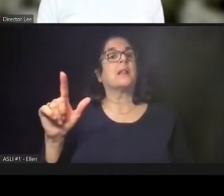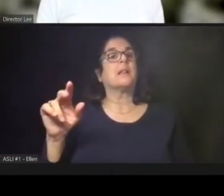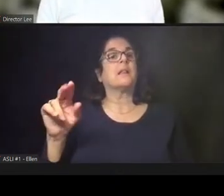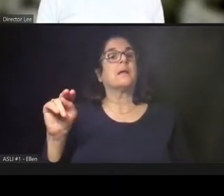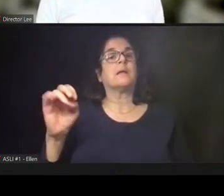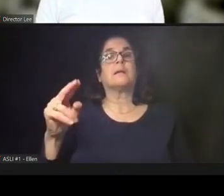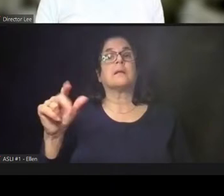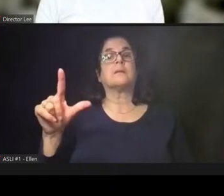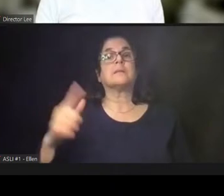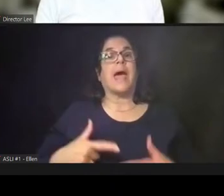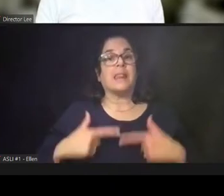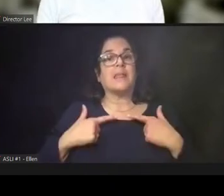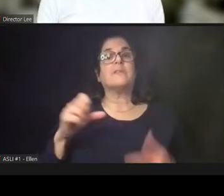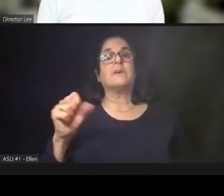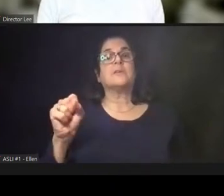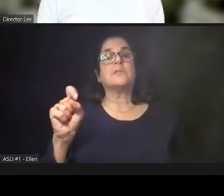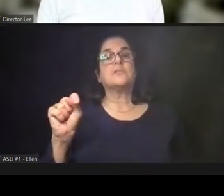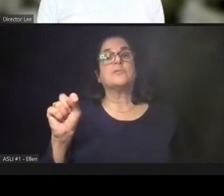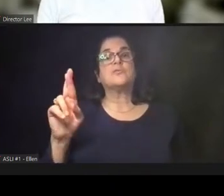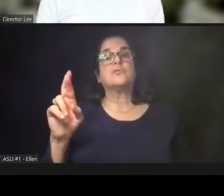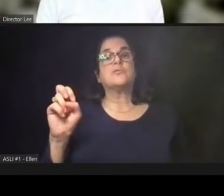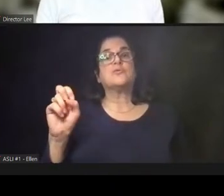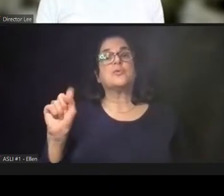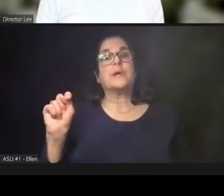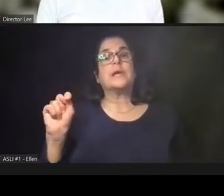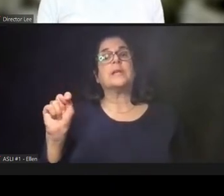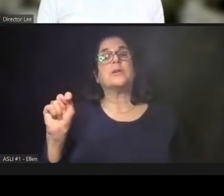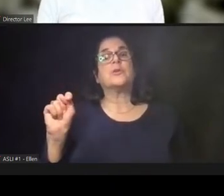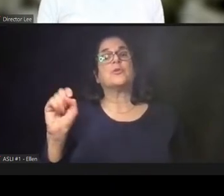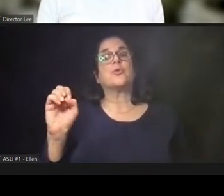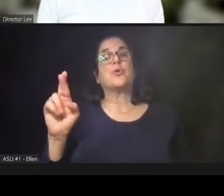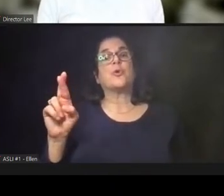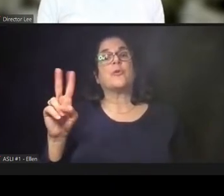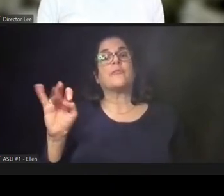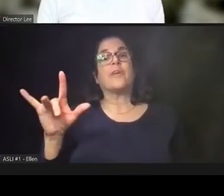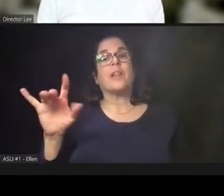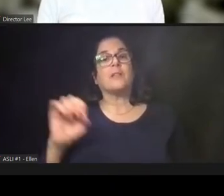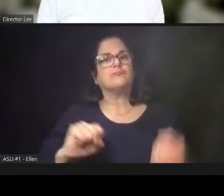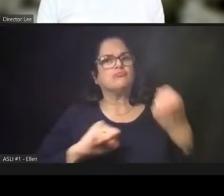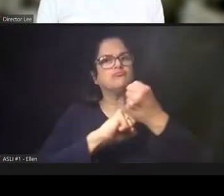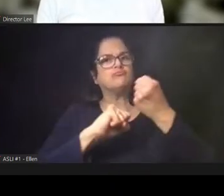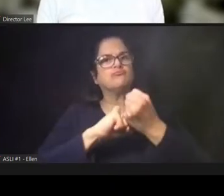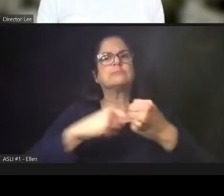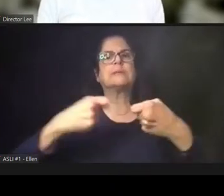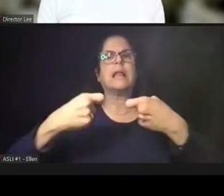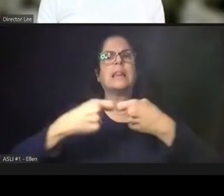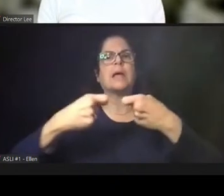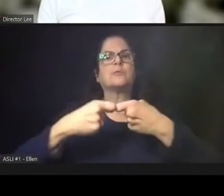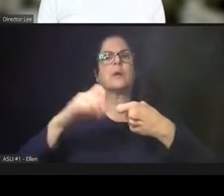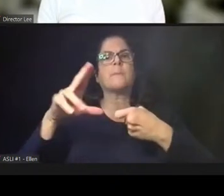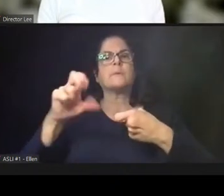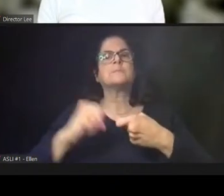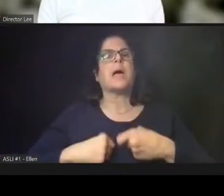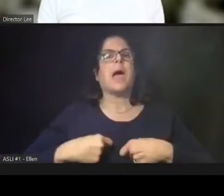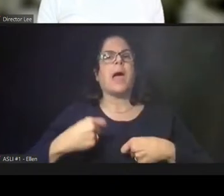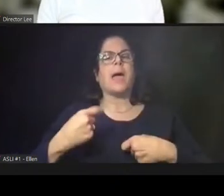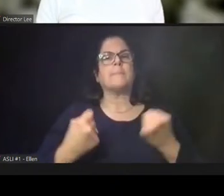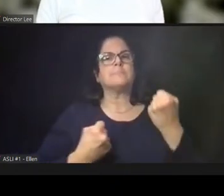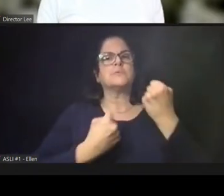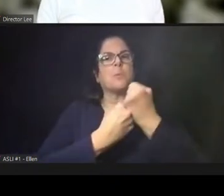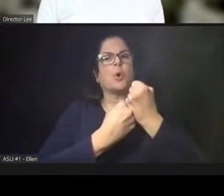I'm advocating for electric buses today. I speak on behalf of the League of Women Voters of